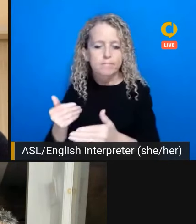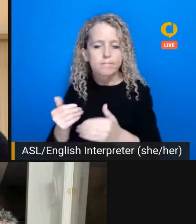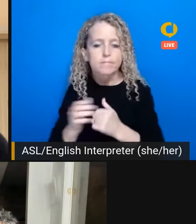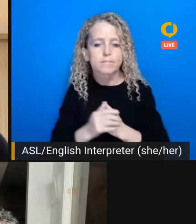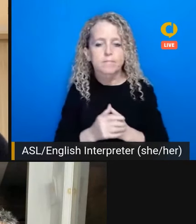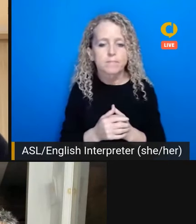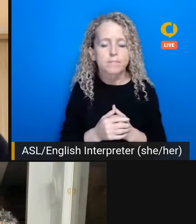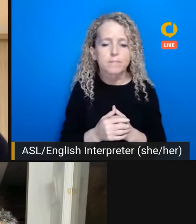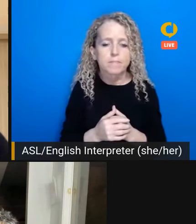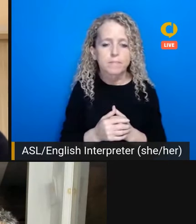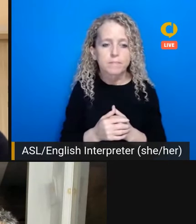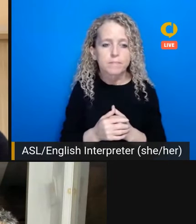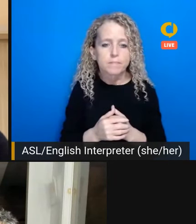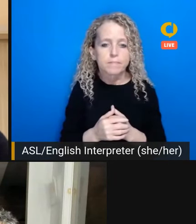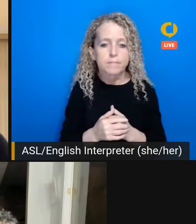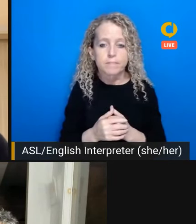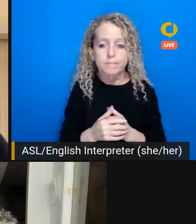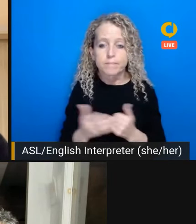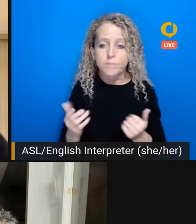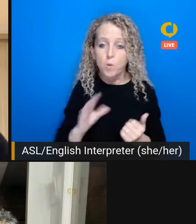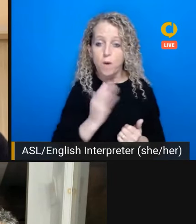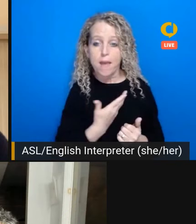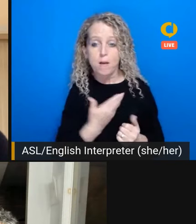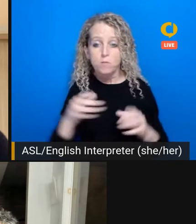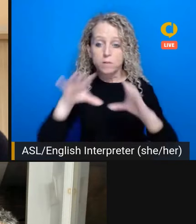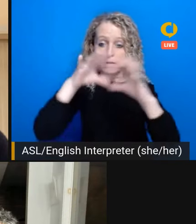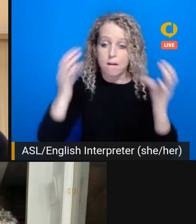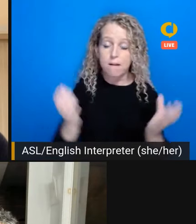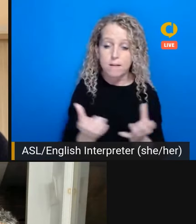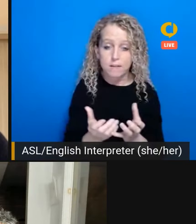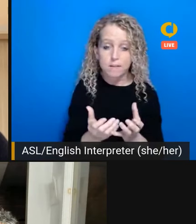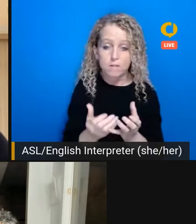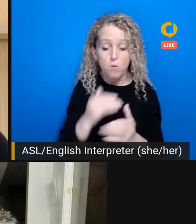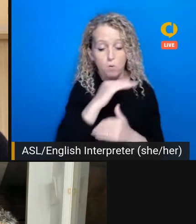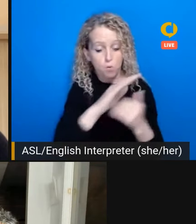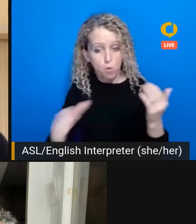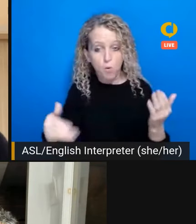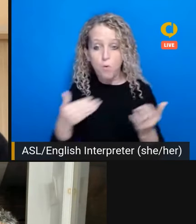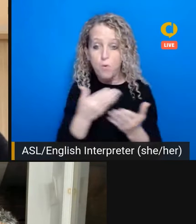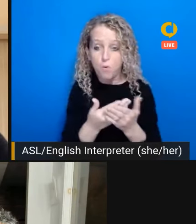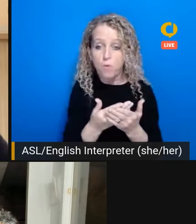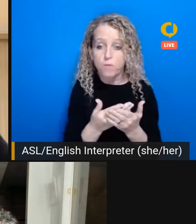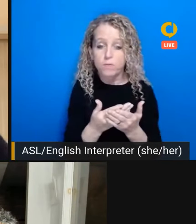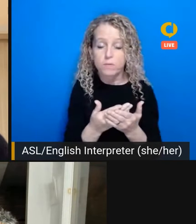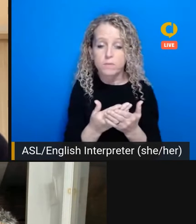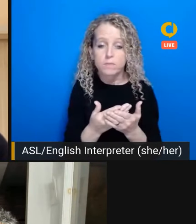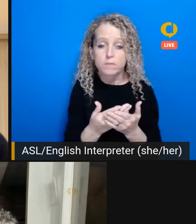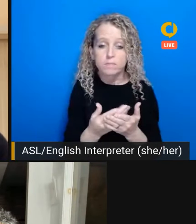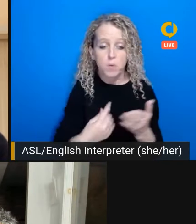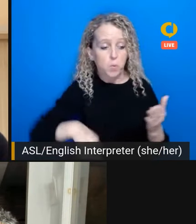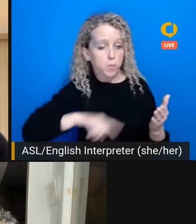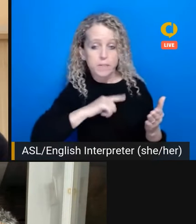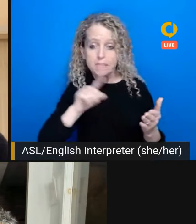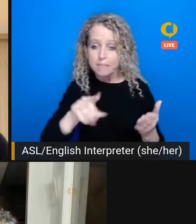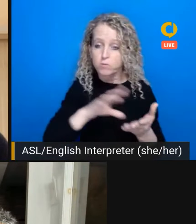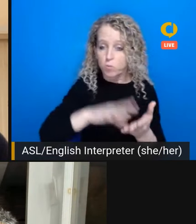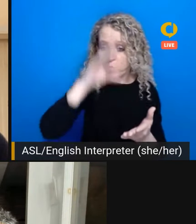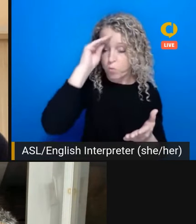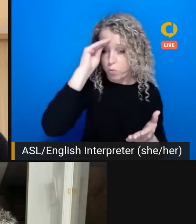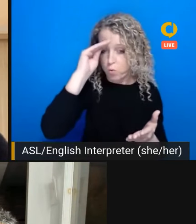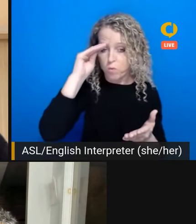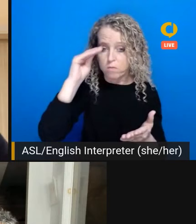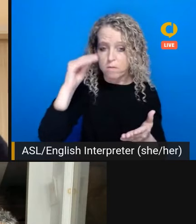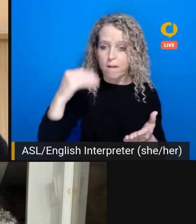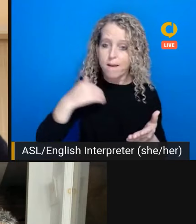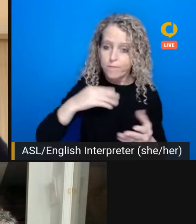our society collectively to a level where these things are accessible. Going back to Paul's